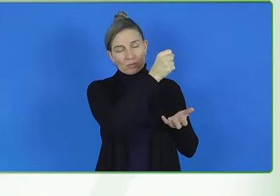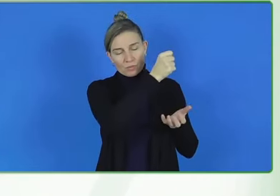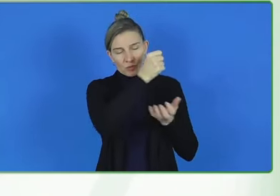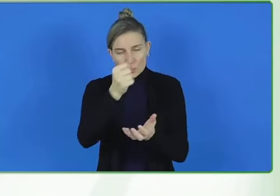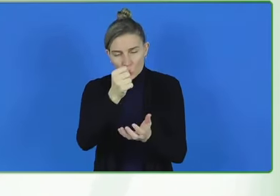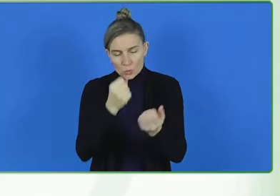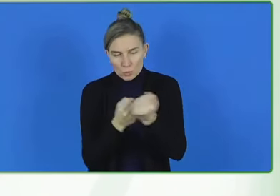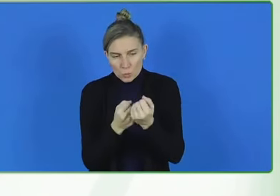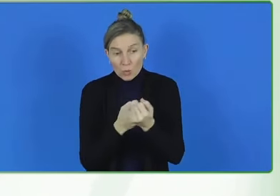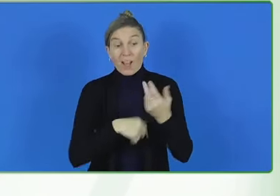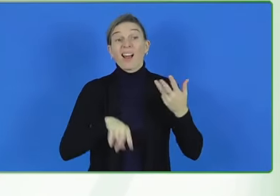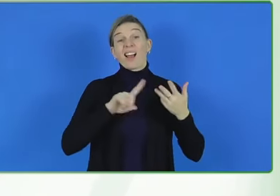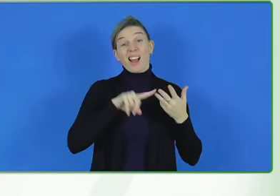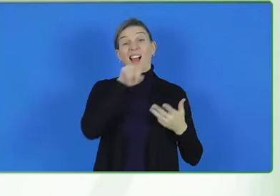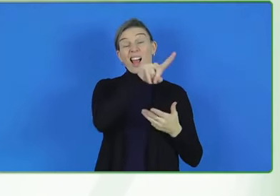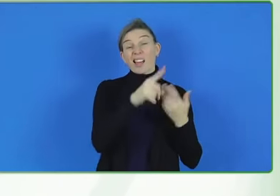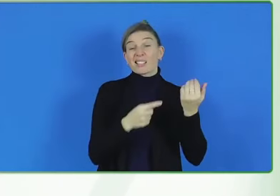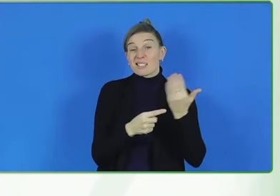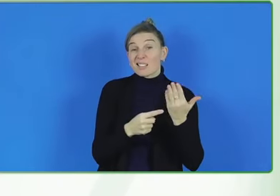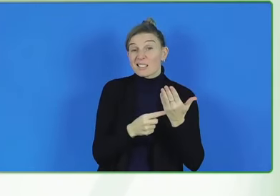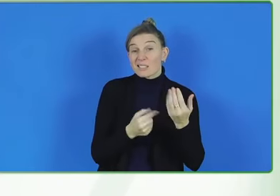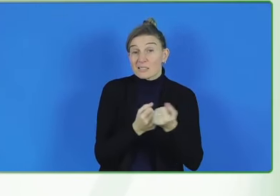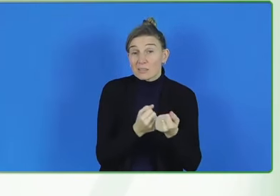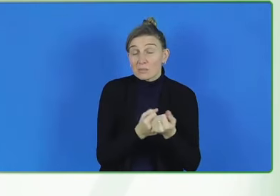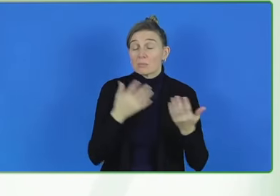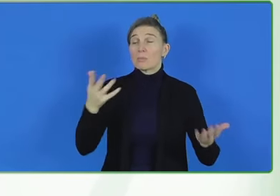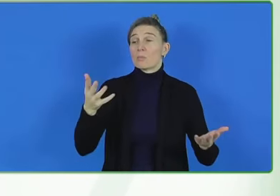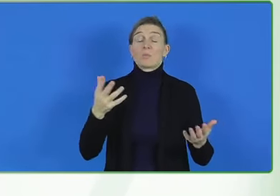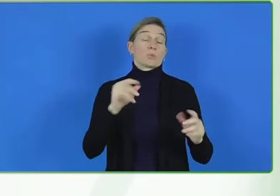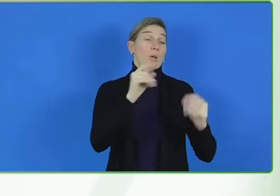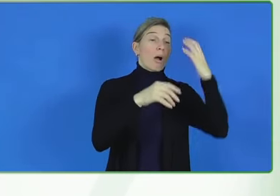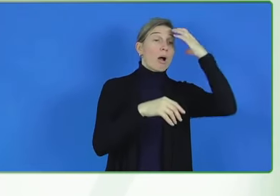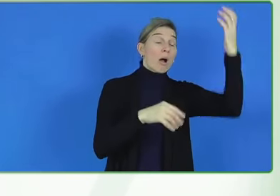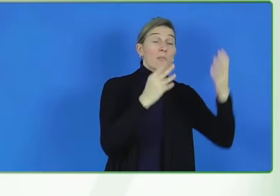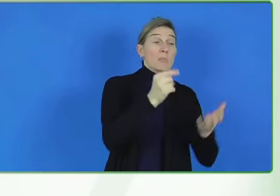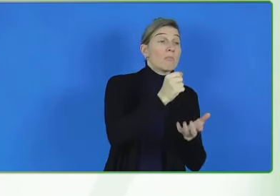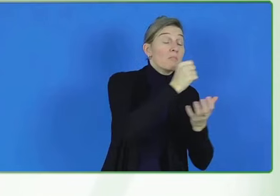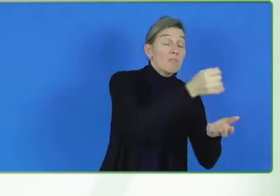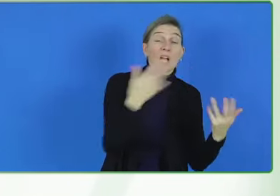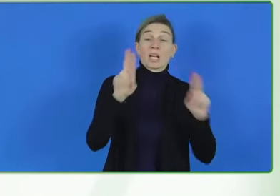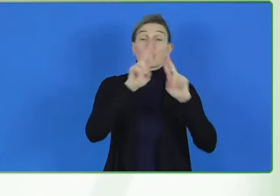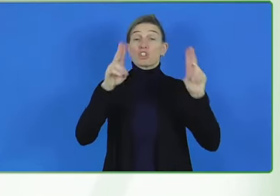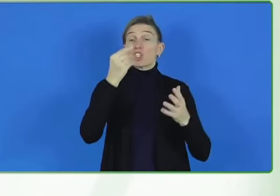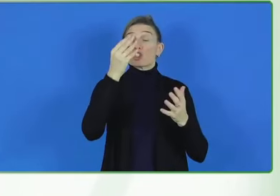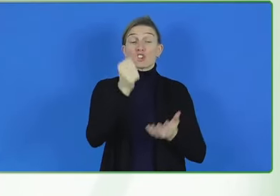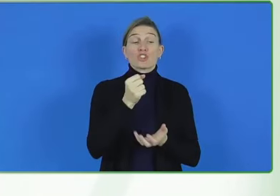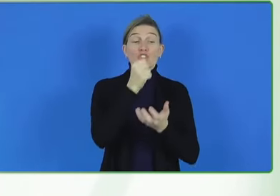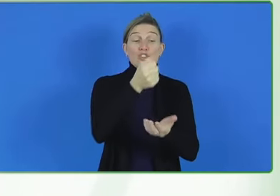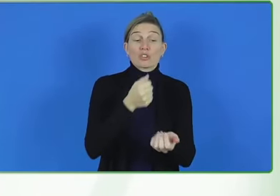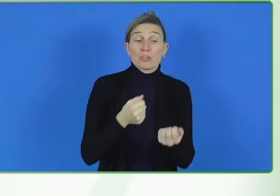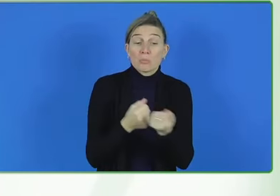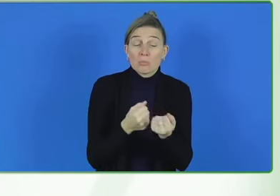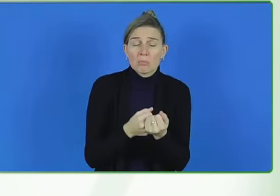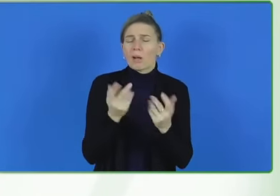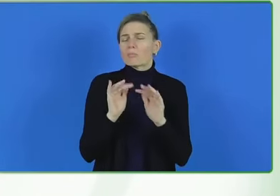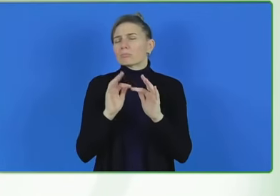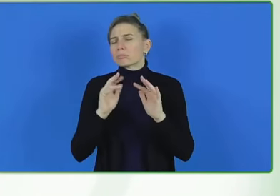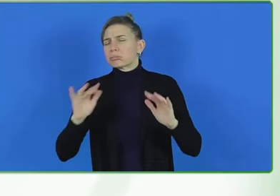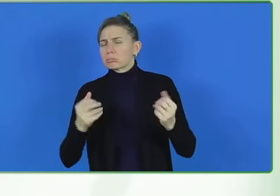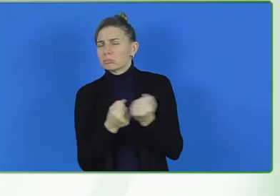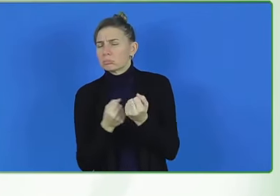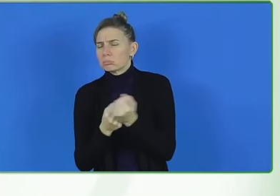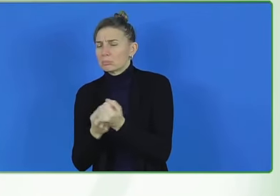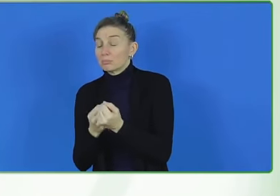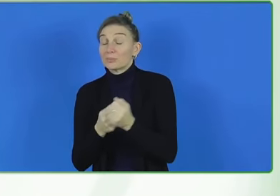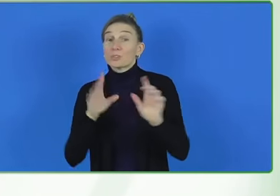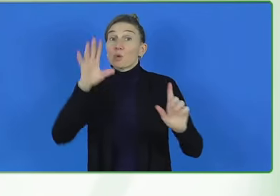come in the form of government funding, international aid, and other forms of support. Let's remember that whatever